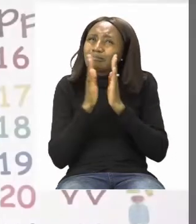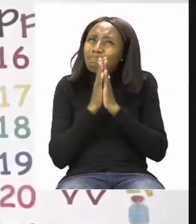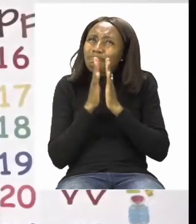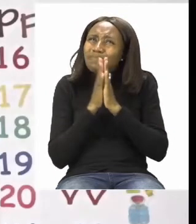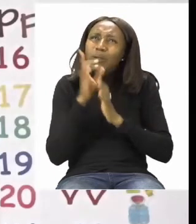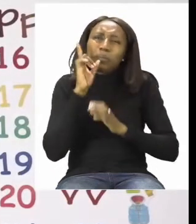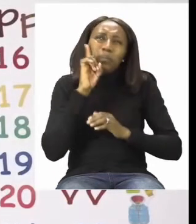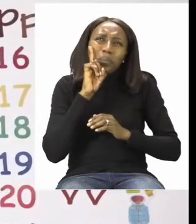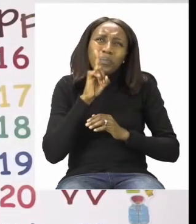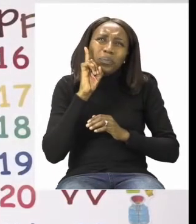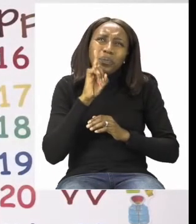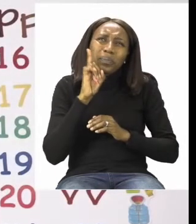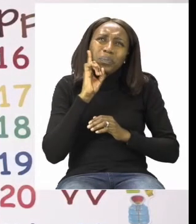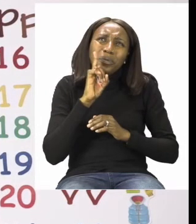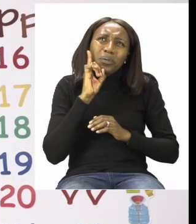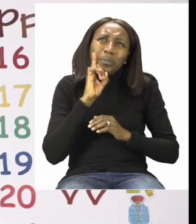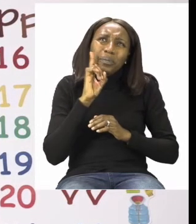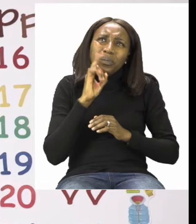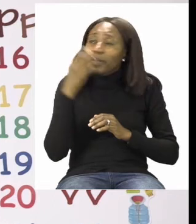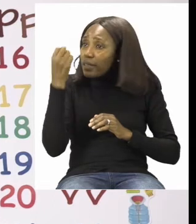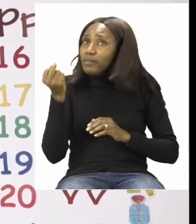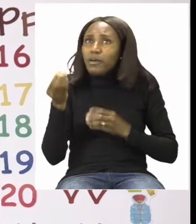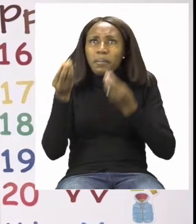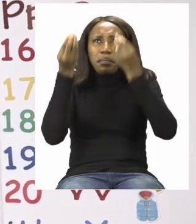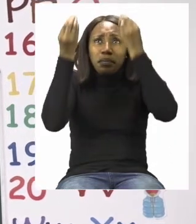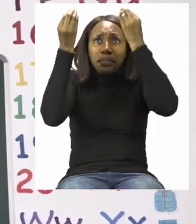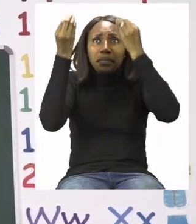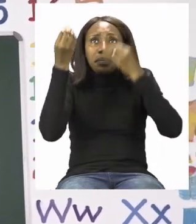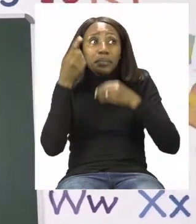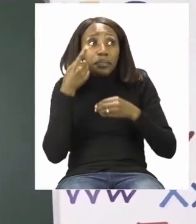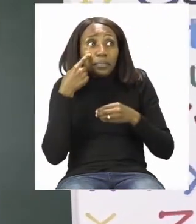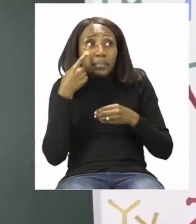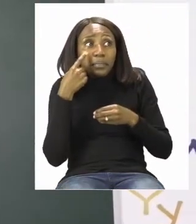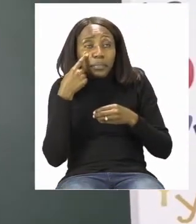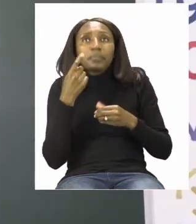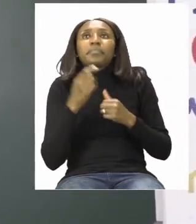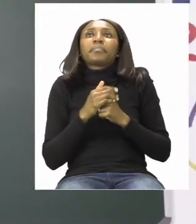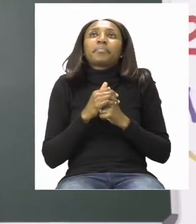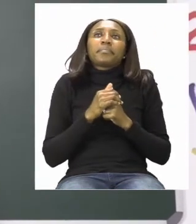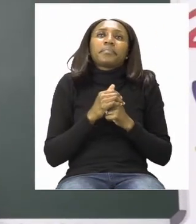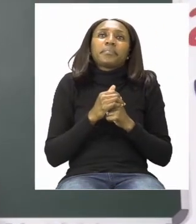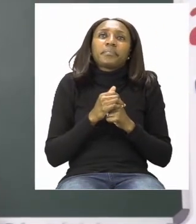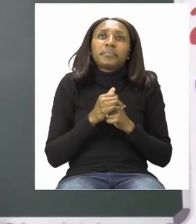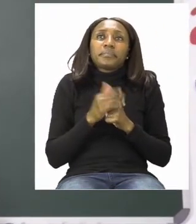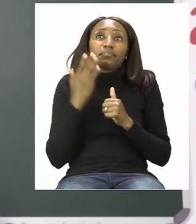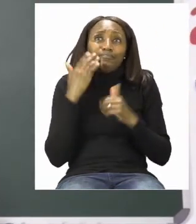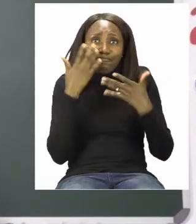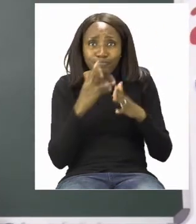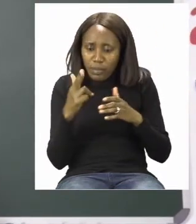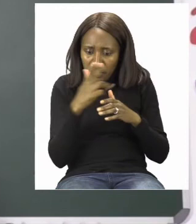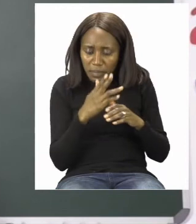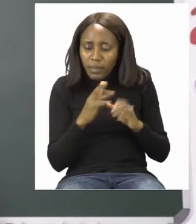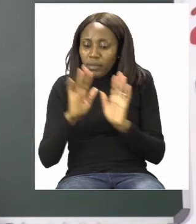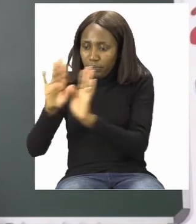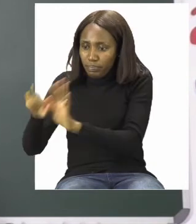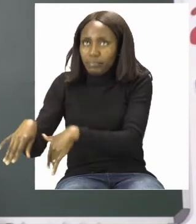sure that you have an adult with you, and when you are done, you are going to put it away.